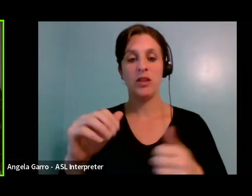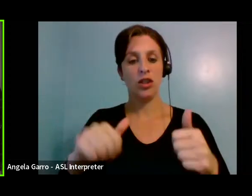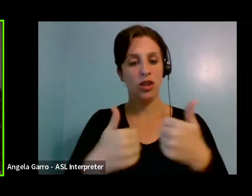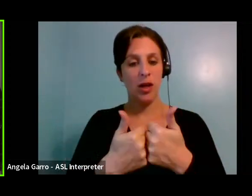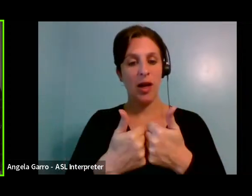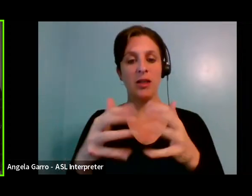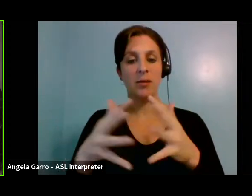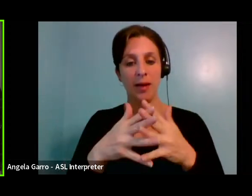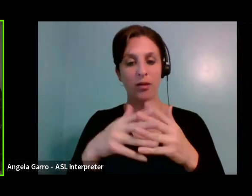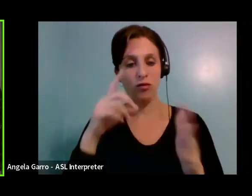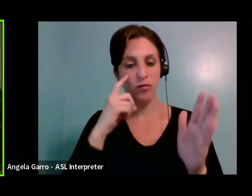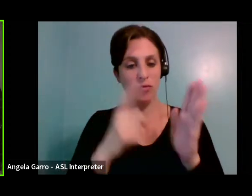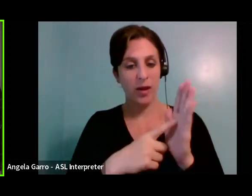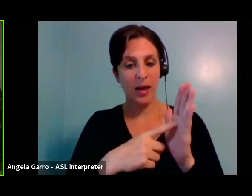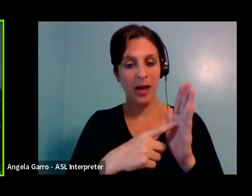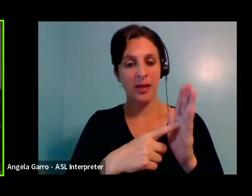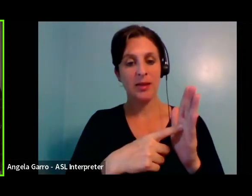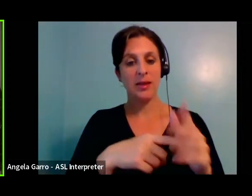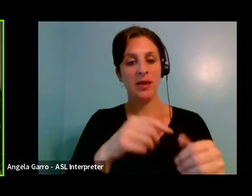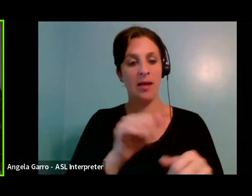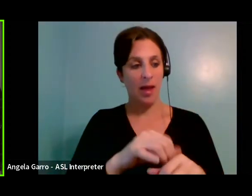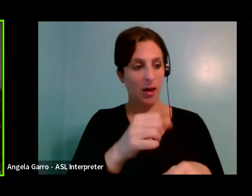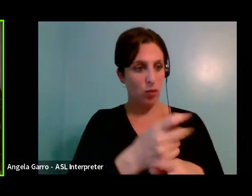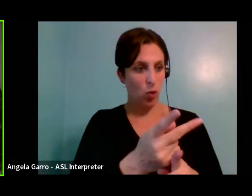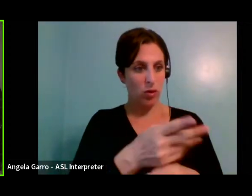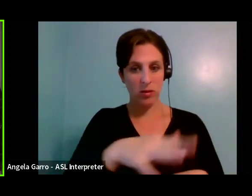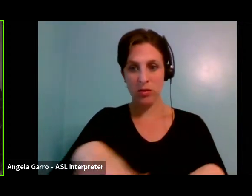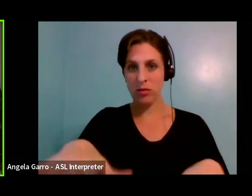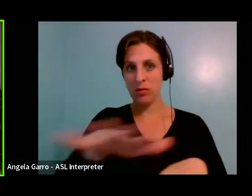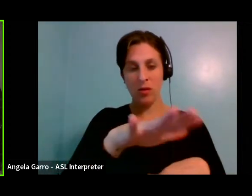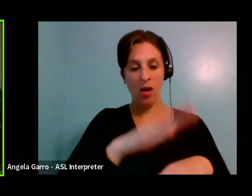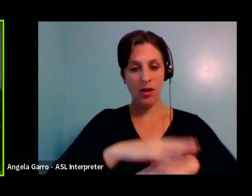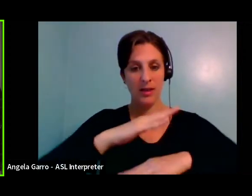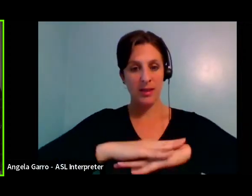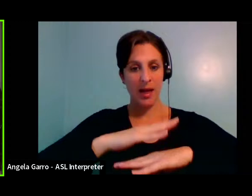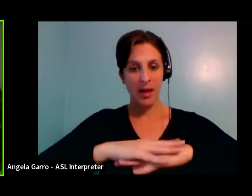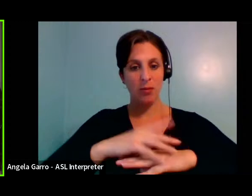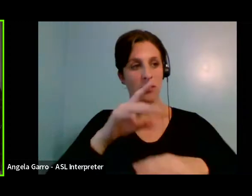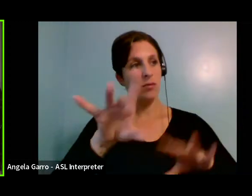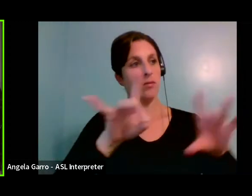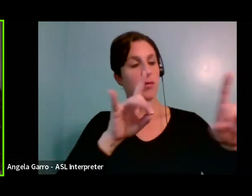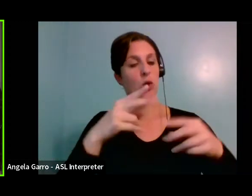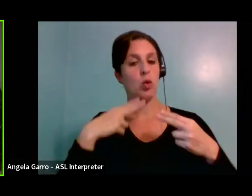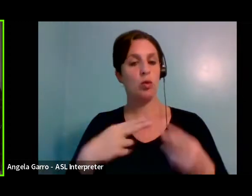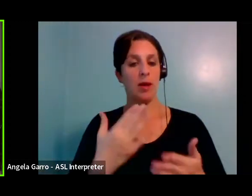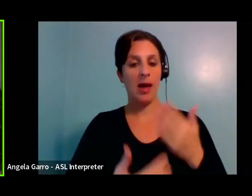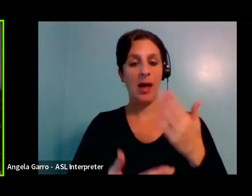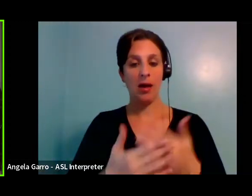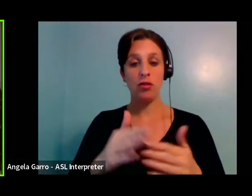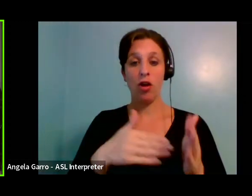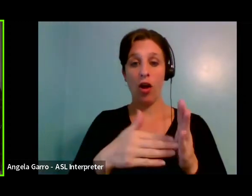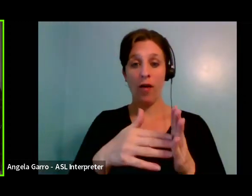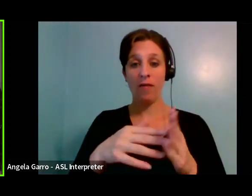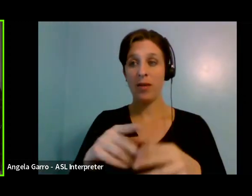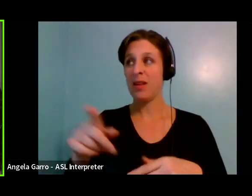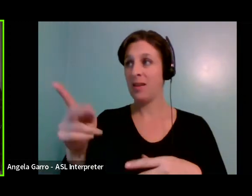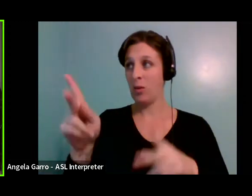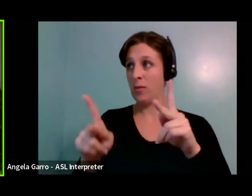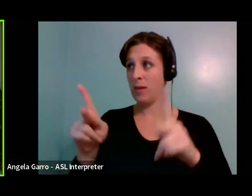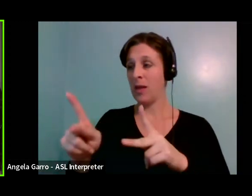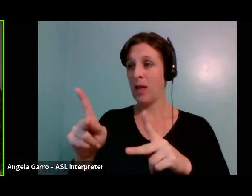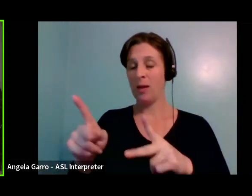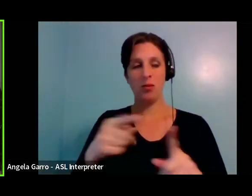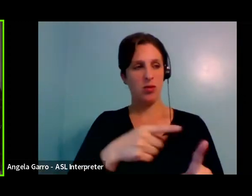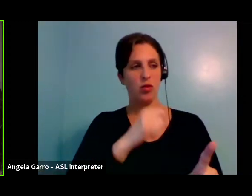the produce on their dinner tables was picked by human hands, often the hands of people who were denied the most basic